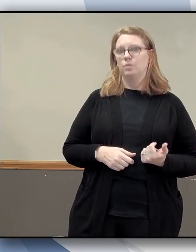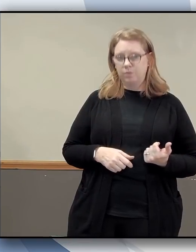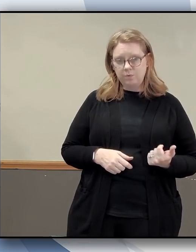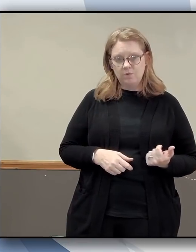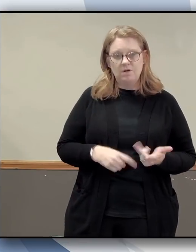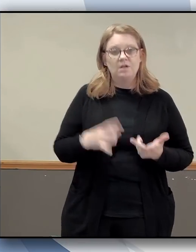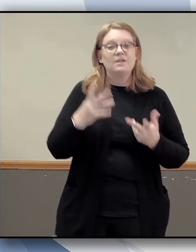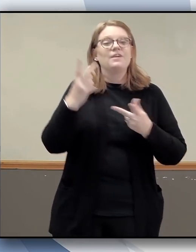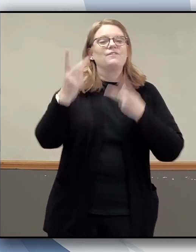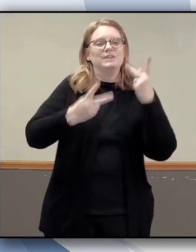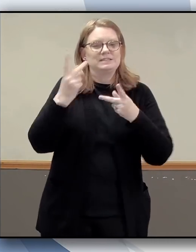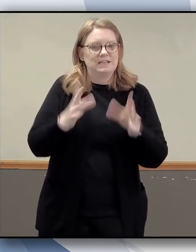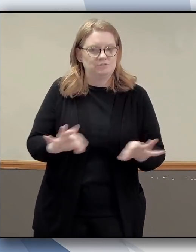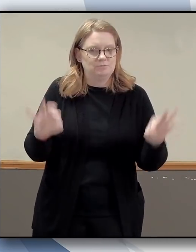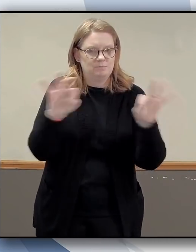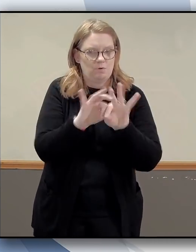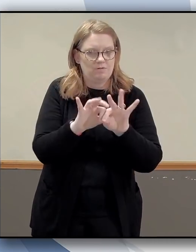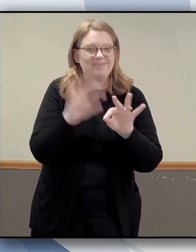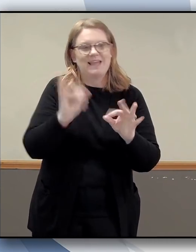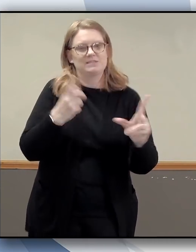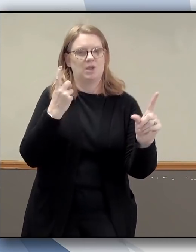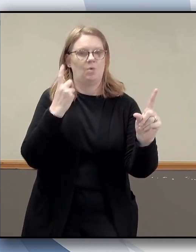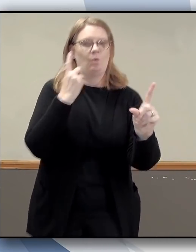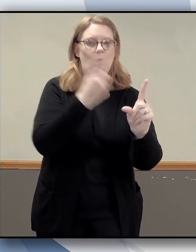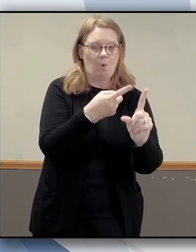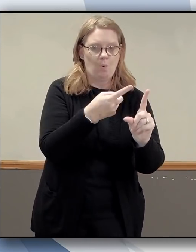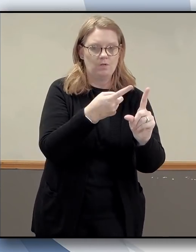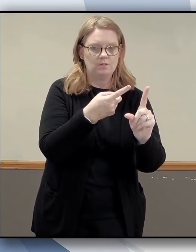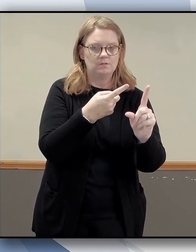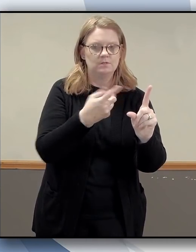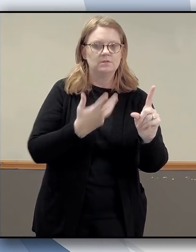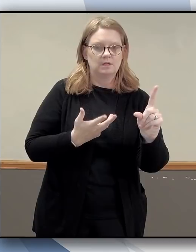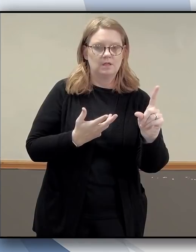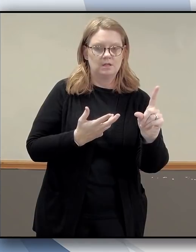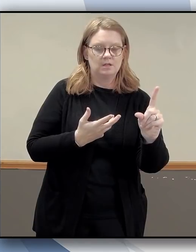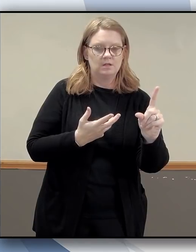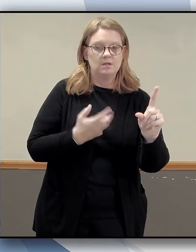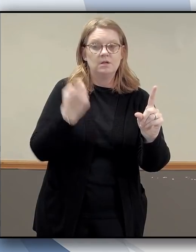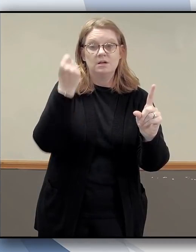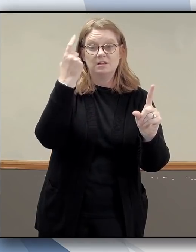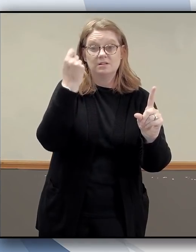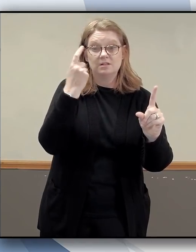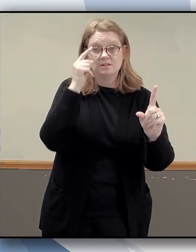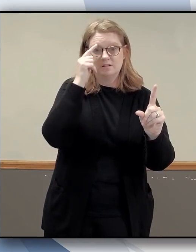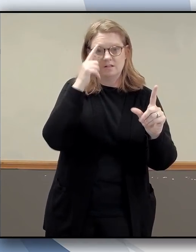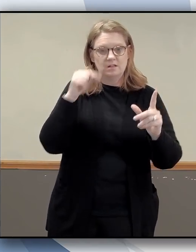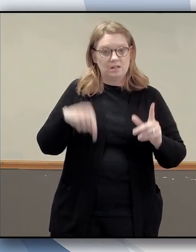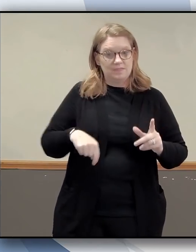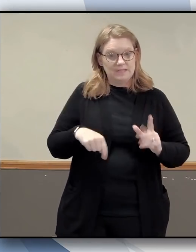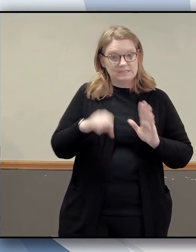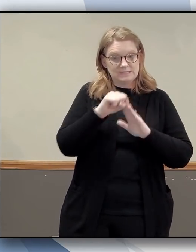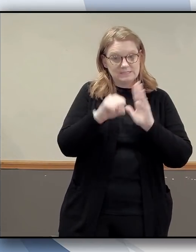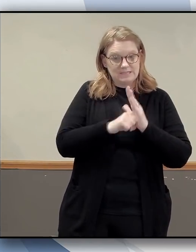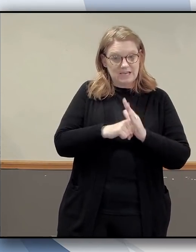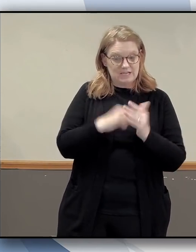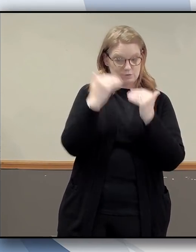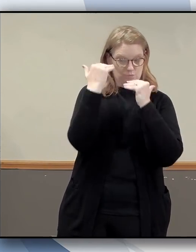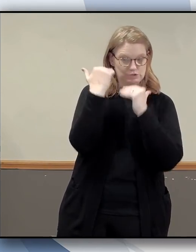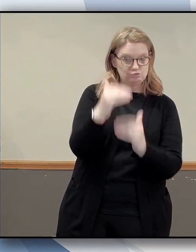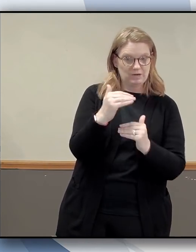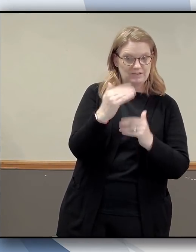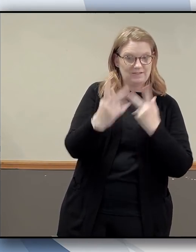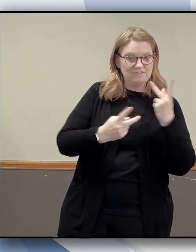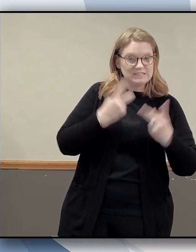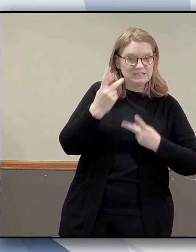what they are trying to achieve. So we just ask, this is not something that the state has restricted visitation.